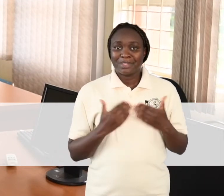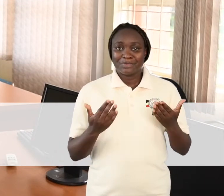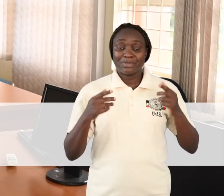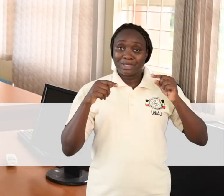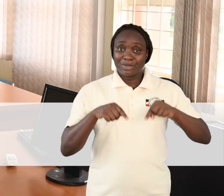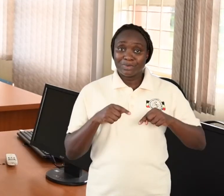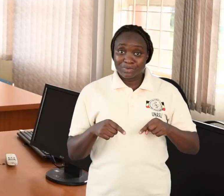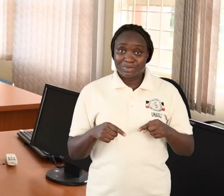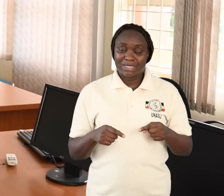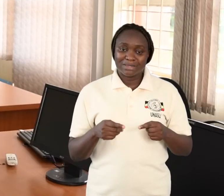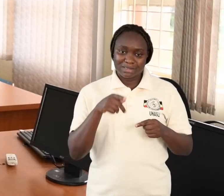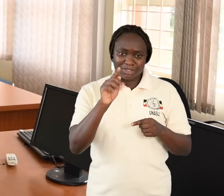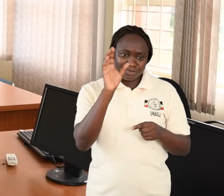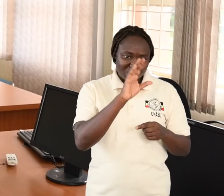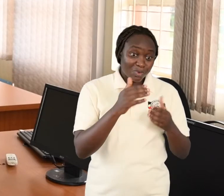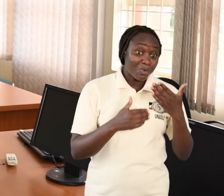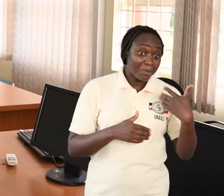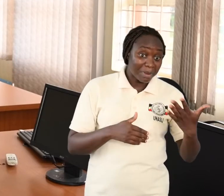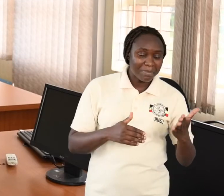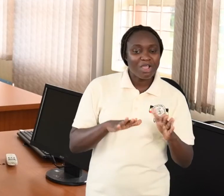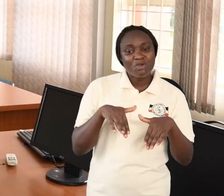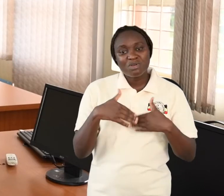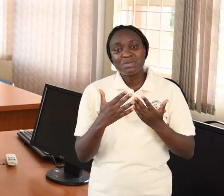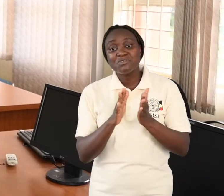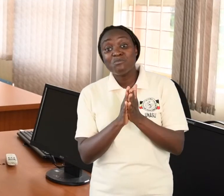get your piece of paper or your notebook.